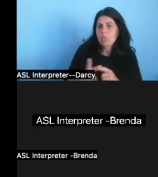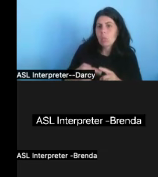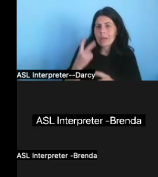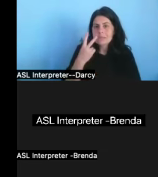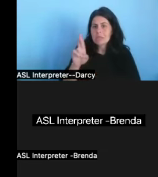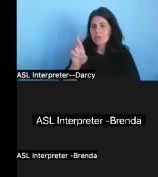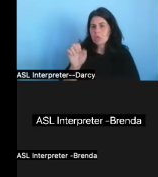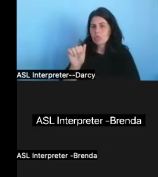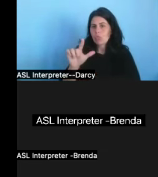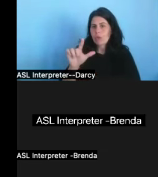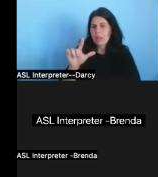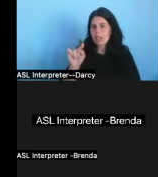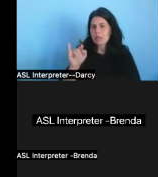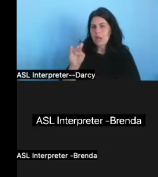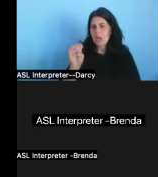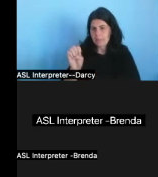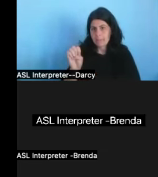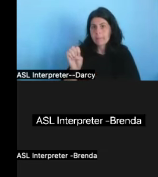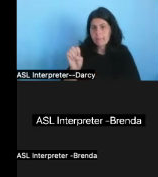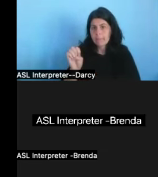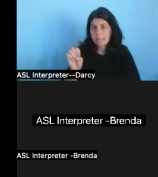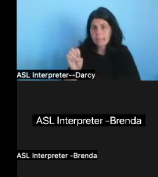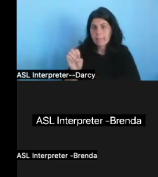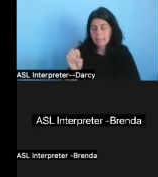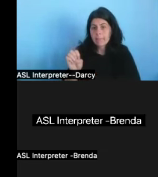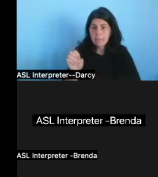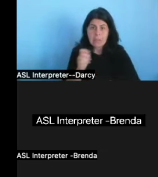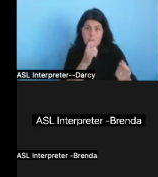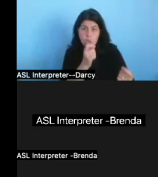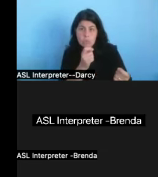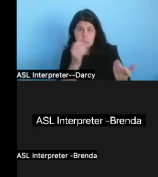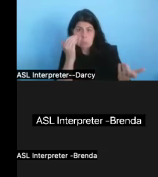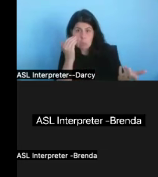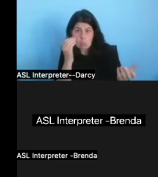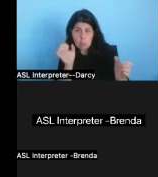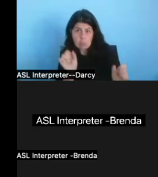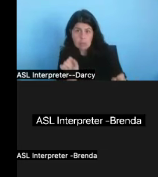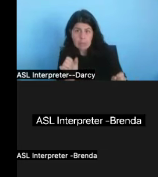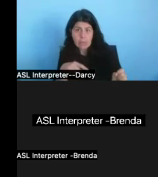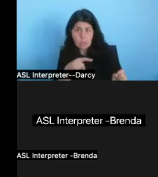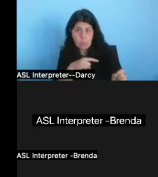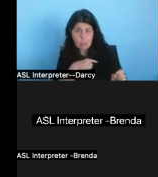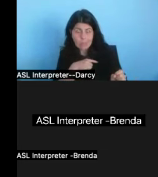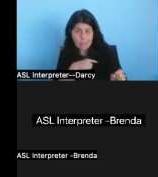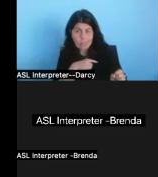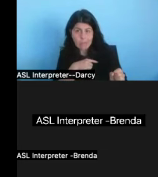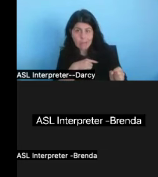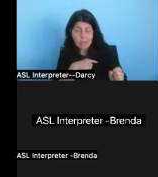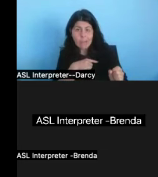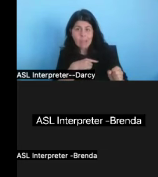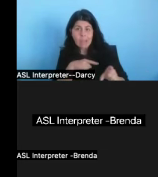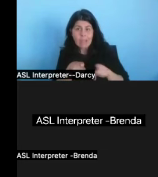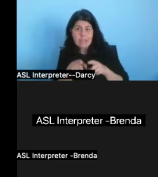time, I'm interested to know, can we, as an outside private entity,